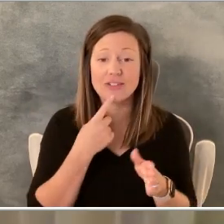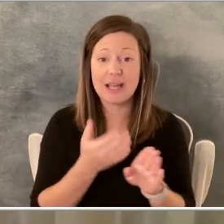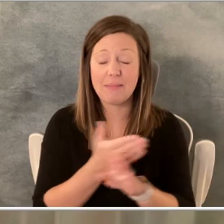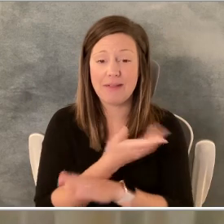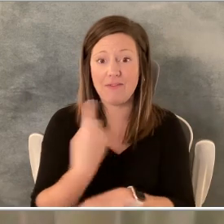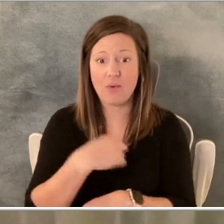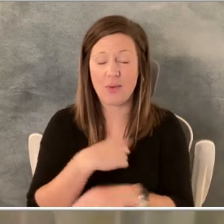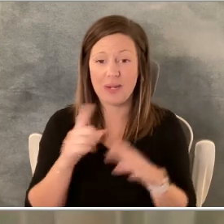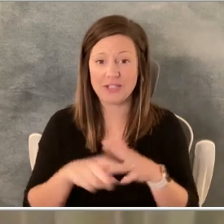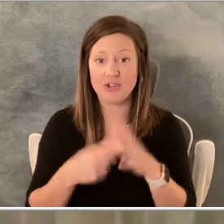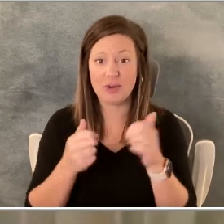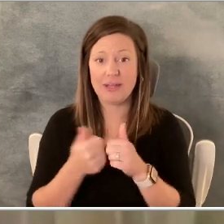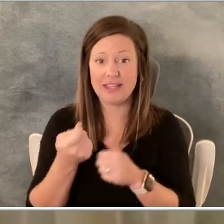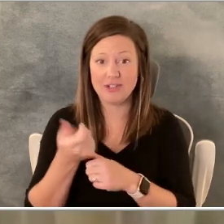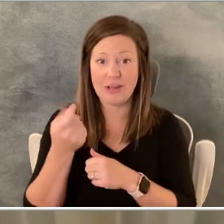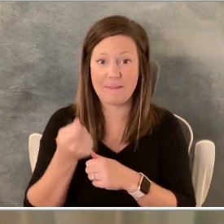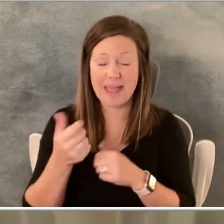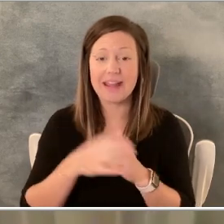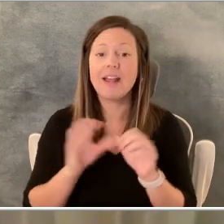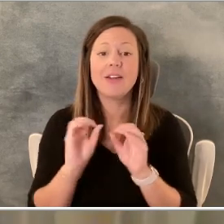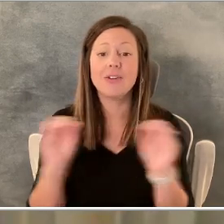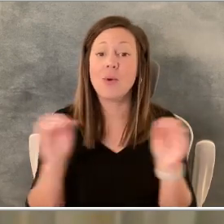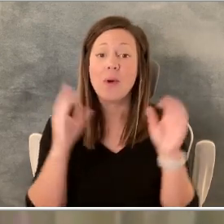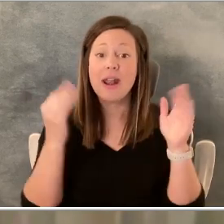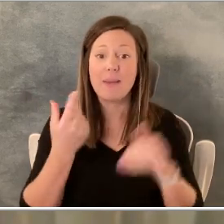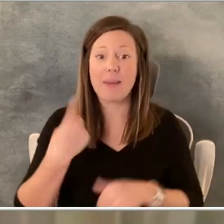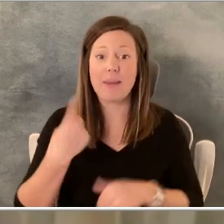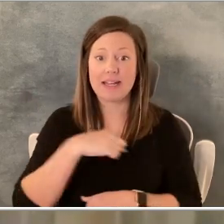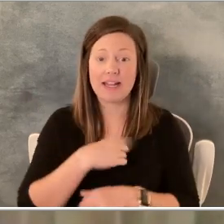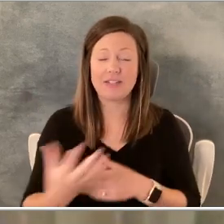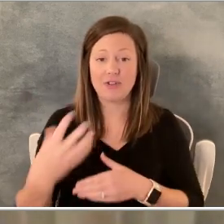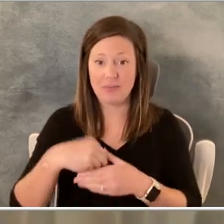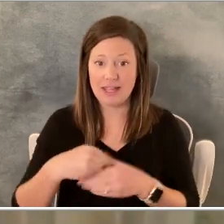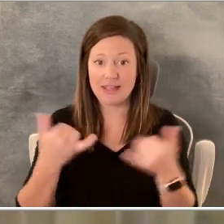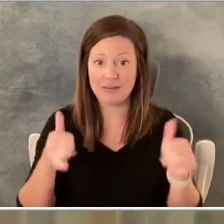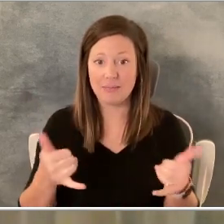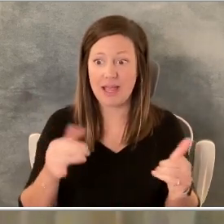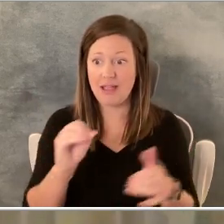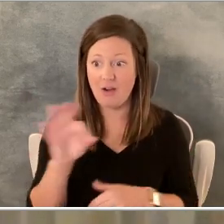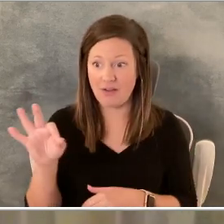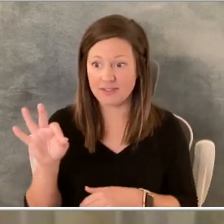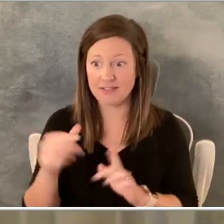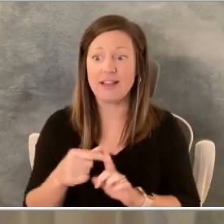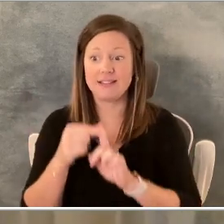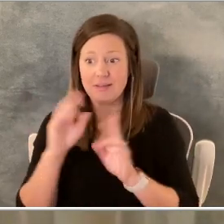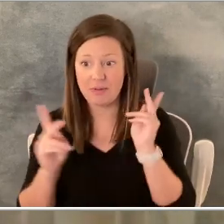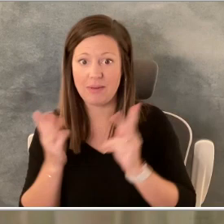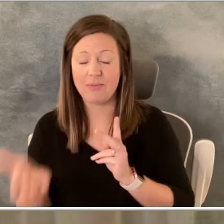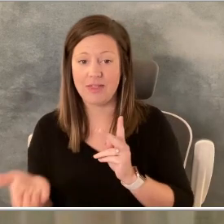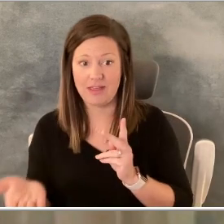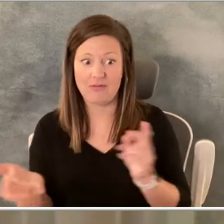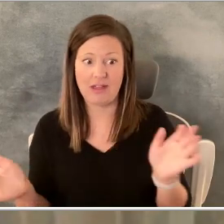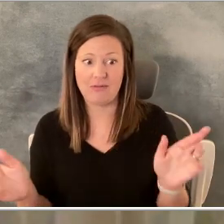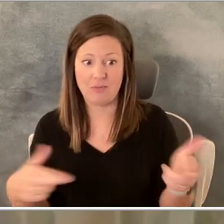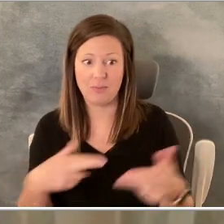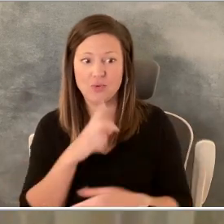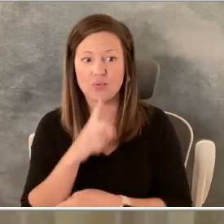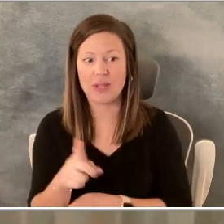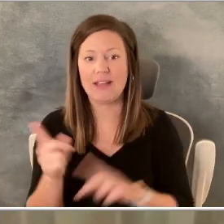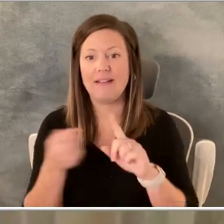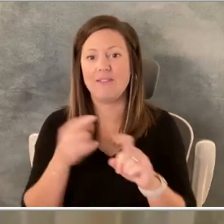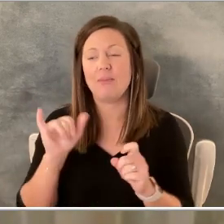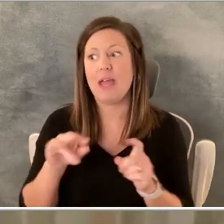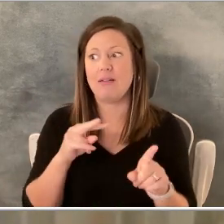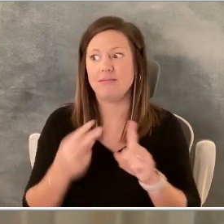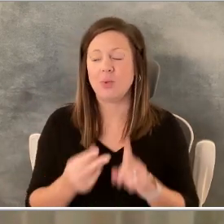bottles, no one expected us to be in the playoffs but the people in that room. And so from that standpoint, it